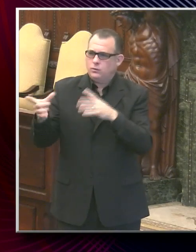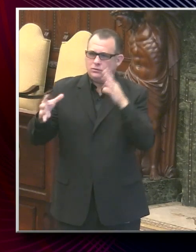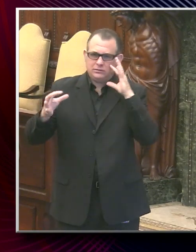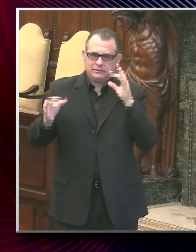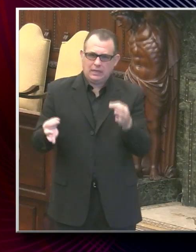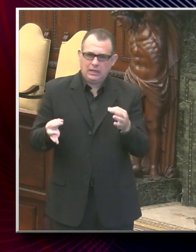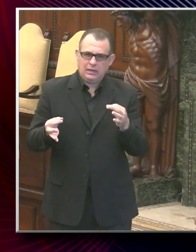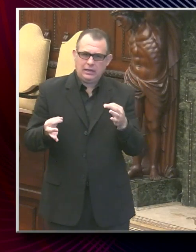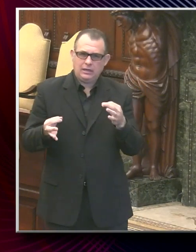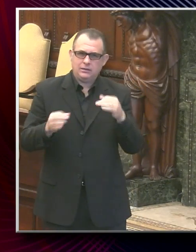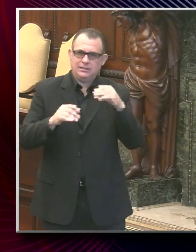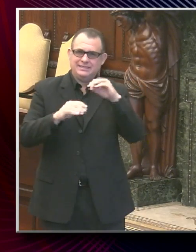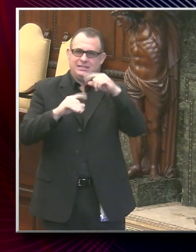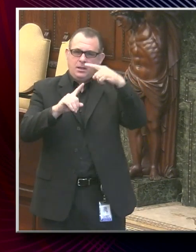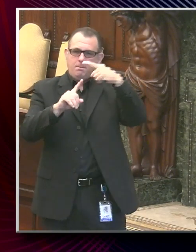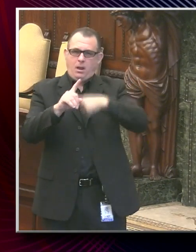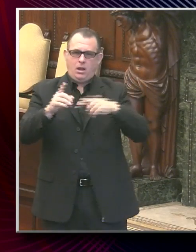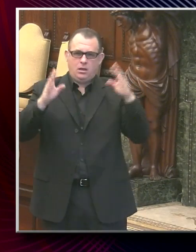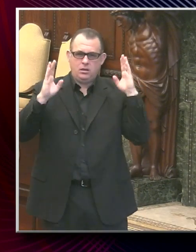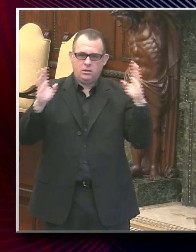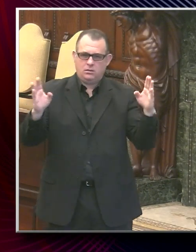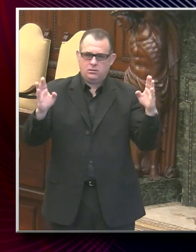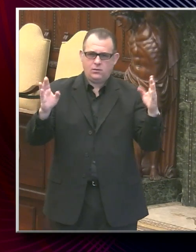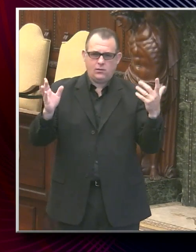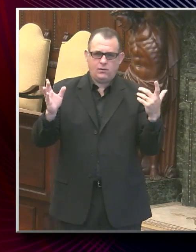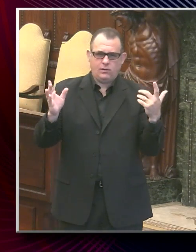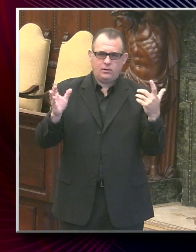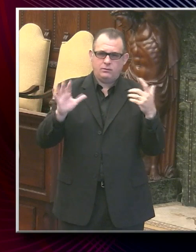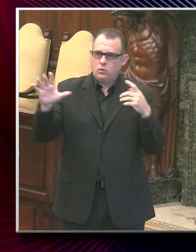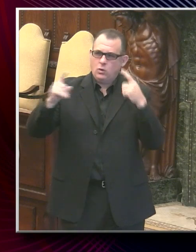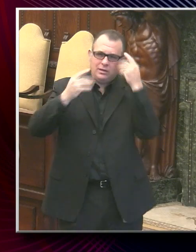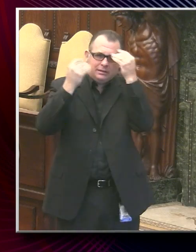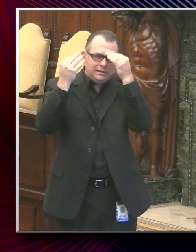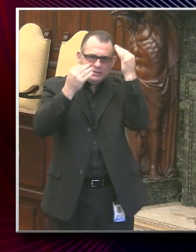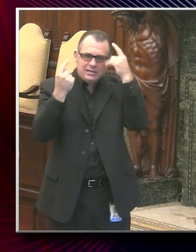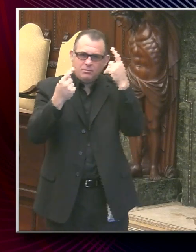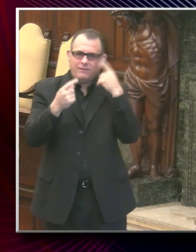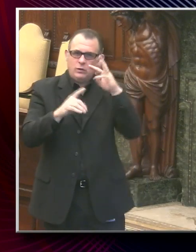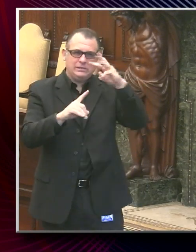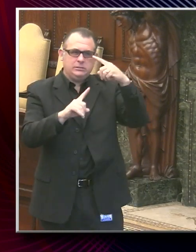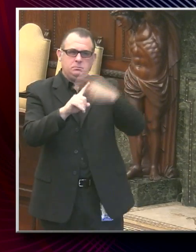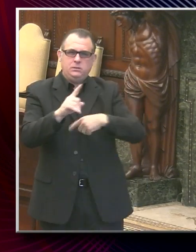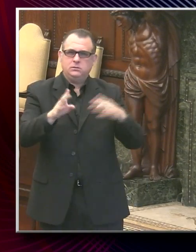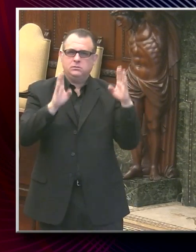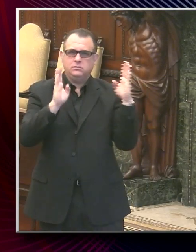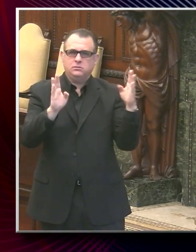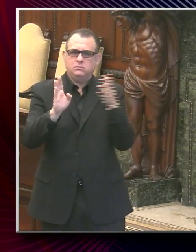What was the thinking to get into canceling all large events for that period of time? Doctor.